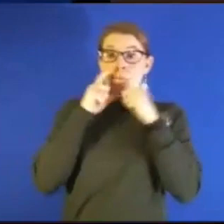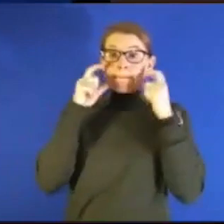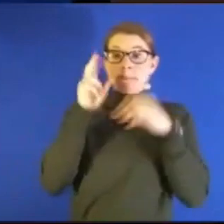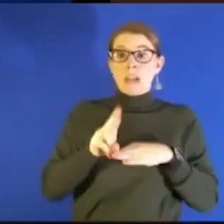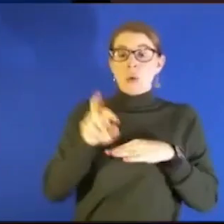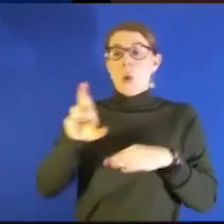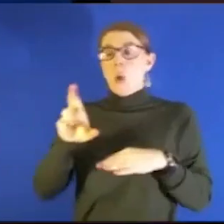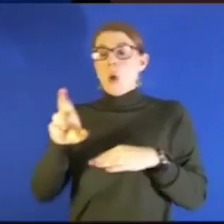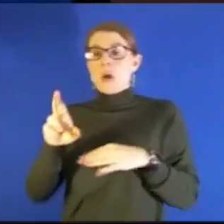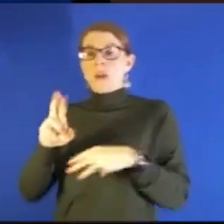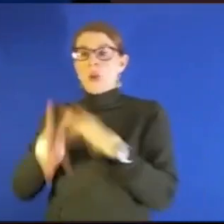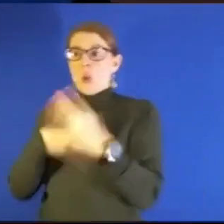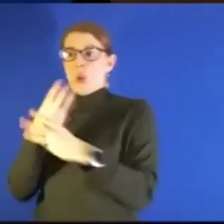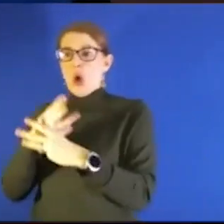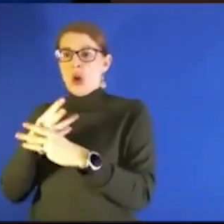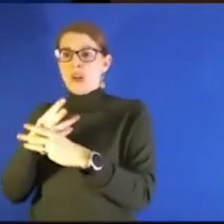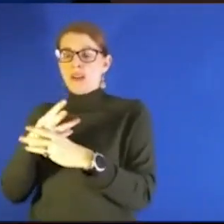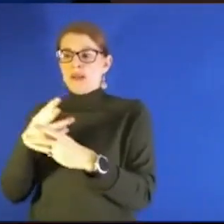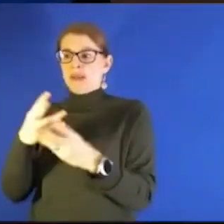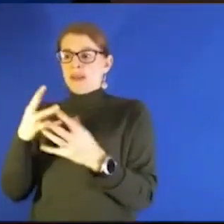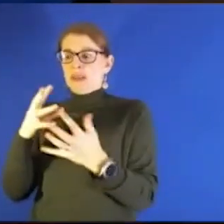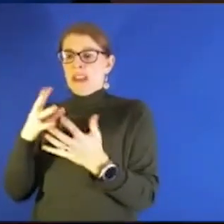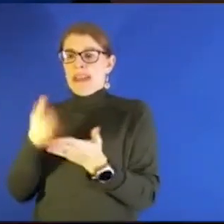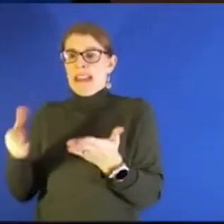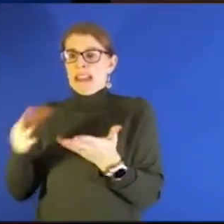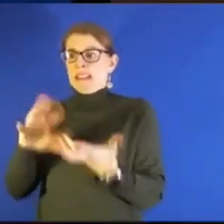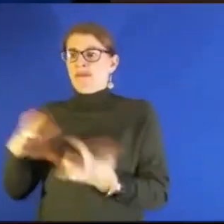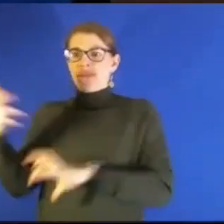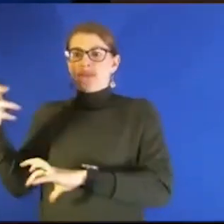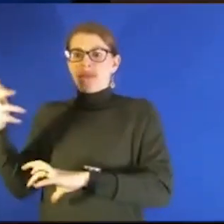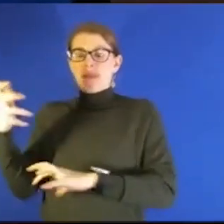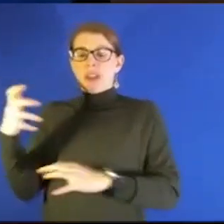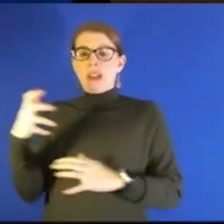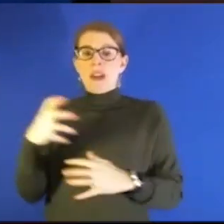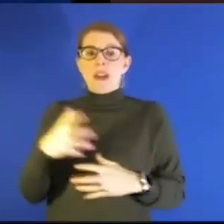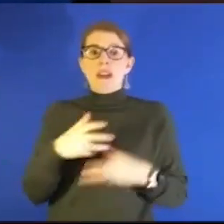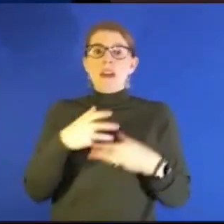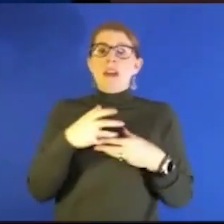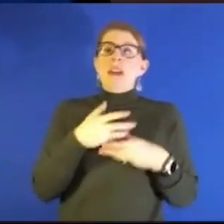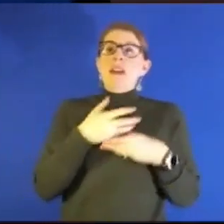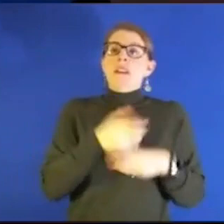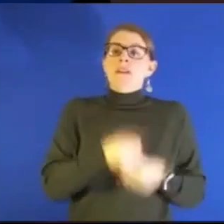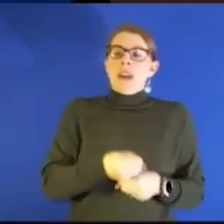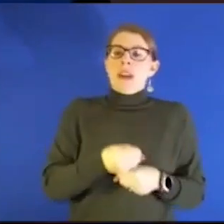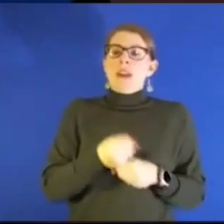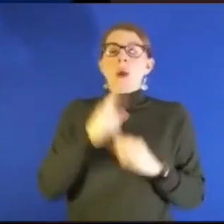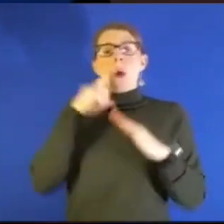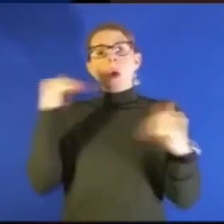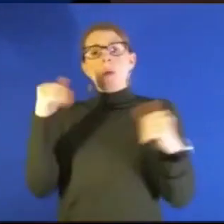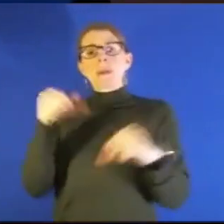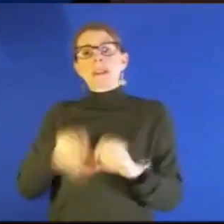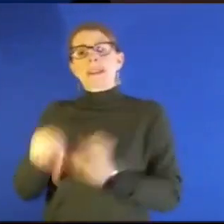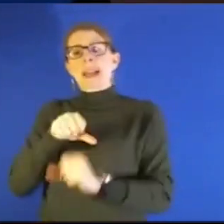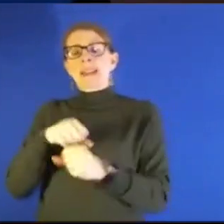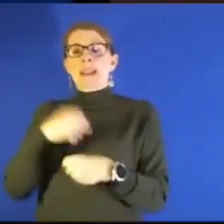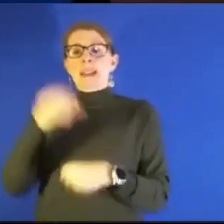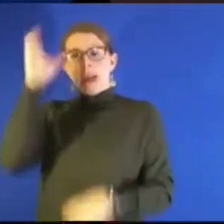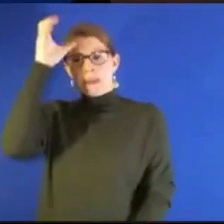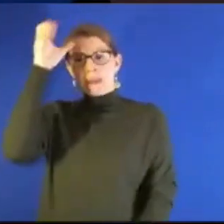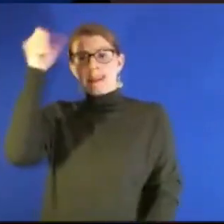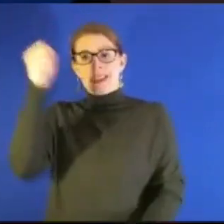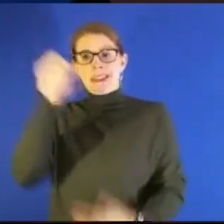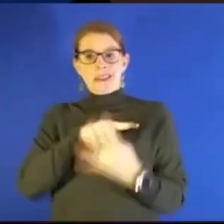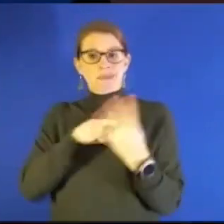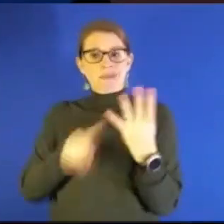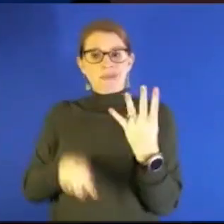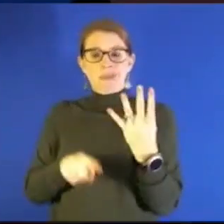which things are truly compromised? Faith, hope, science, and common sense. Together, that's